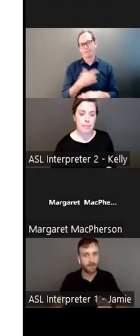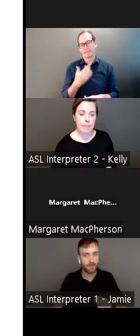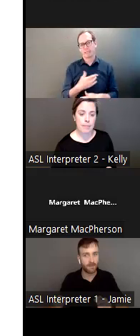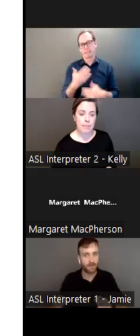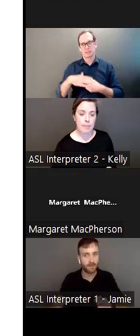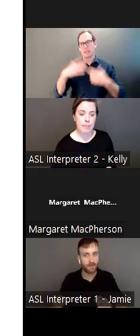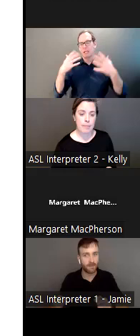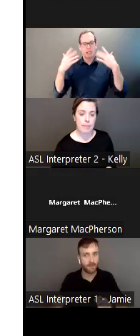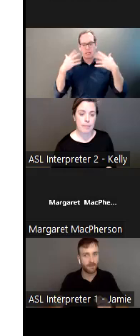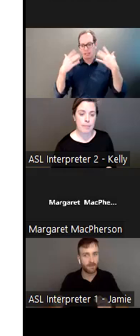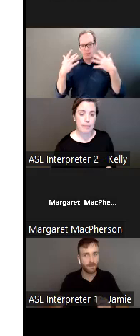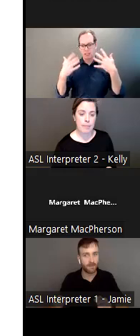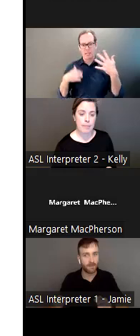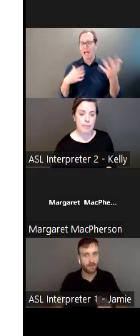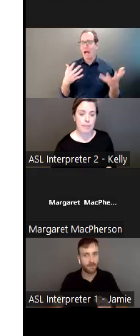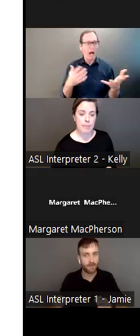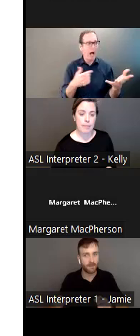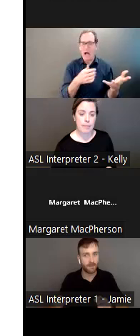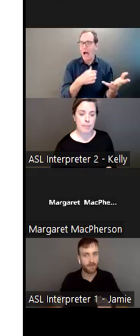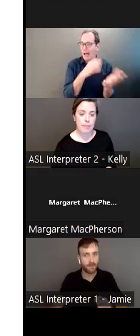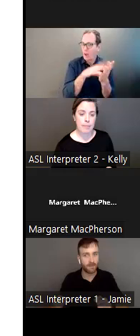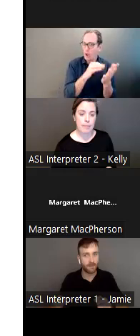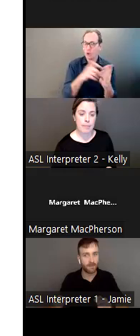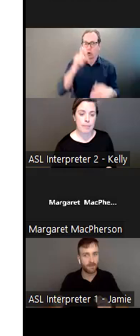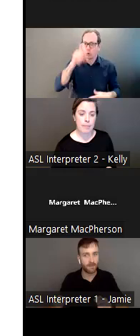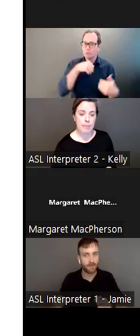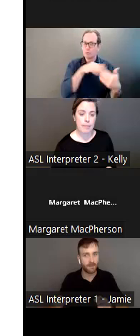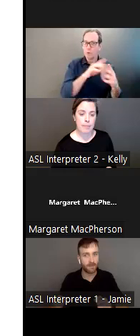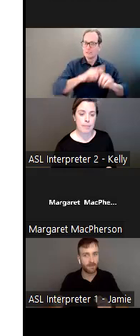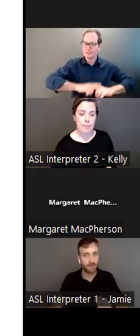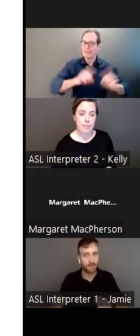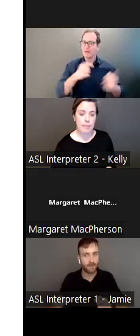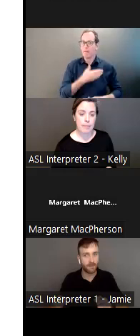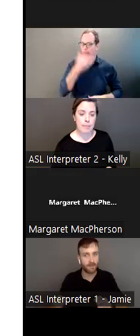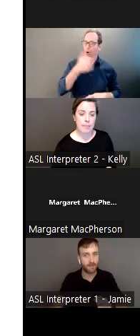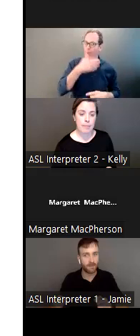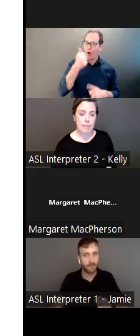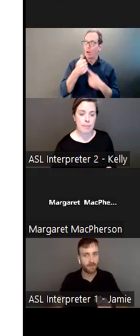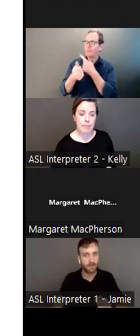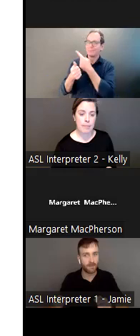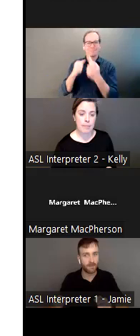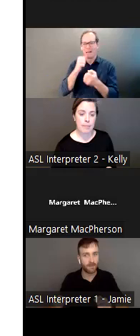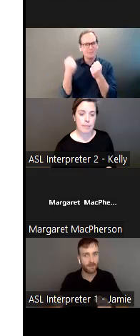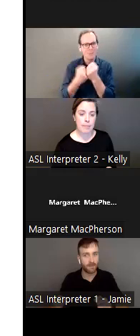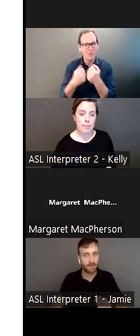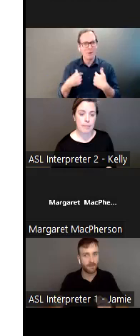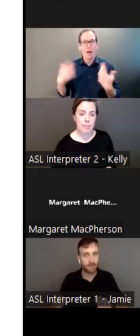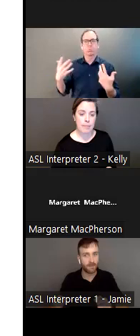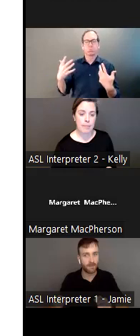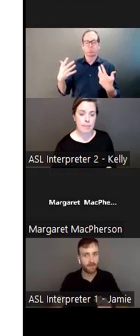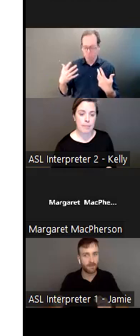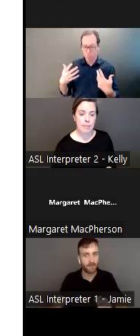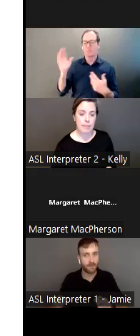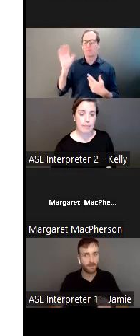want to be doing and are still unable to do it. So we really want to promote organizations taking responsibility for things, especially like